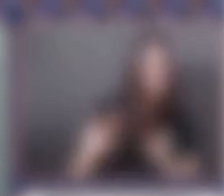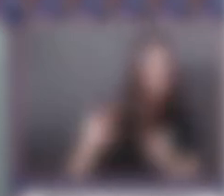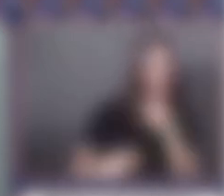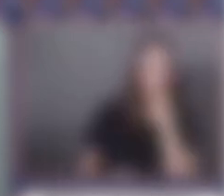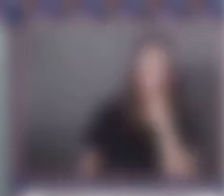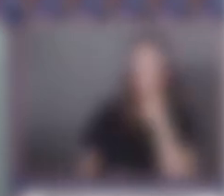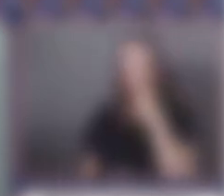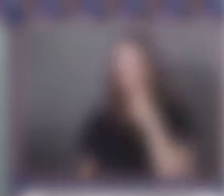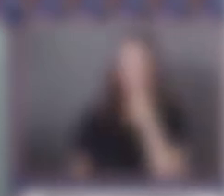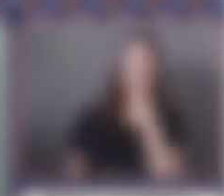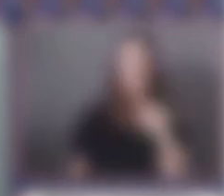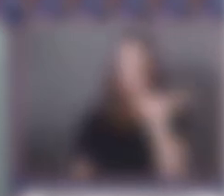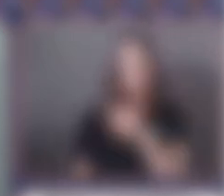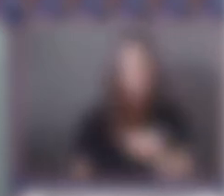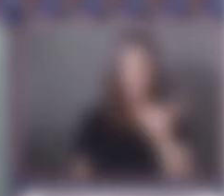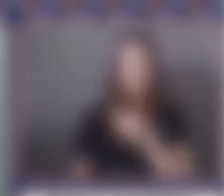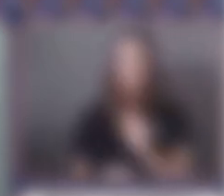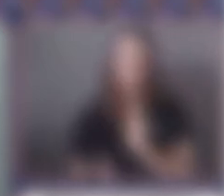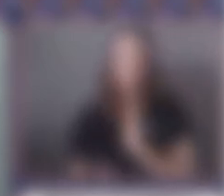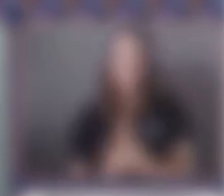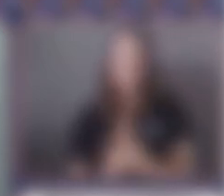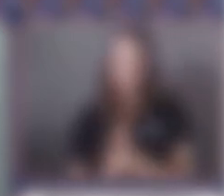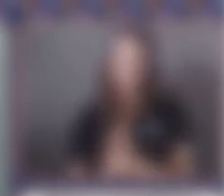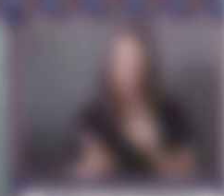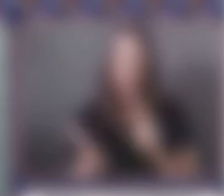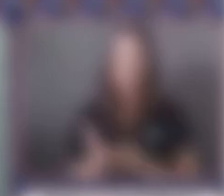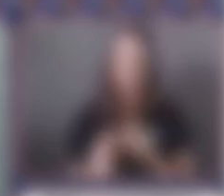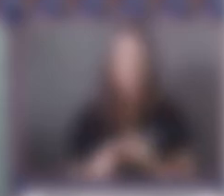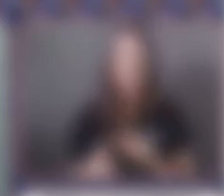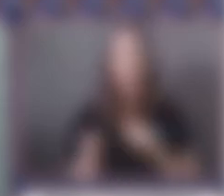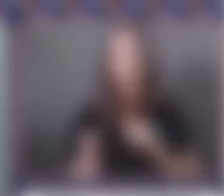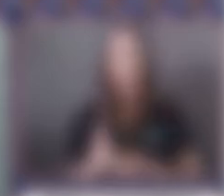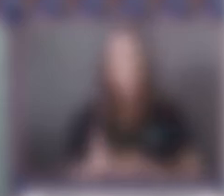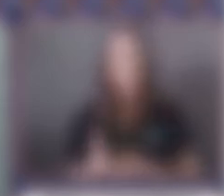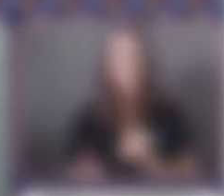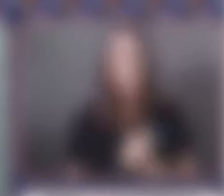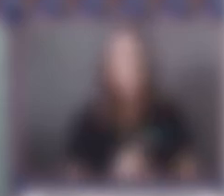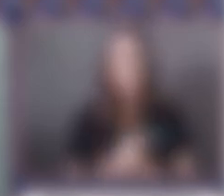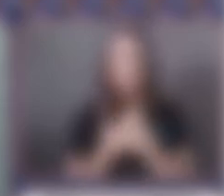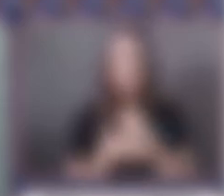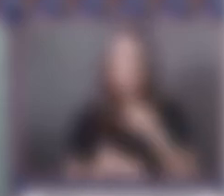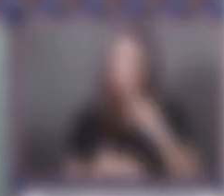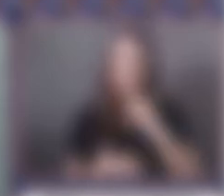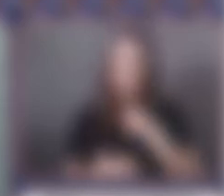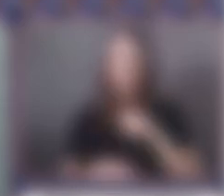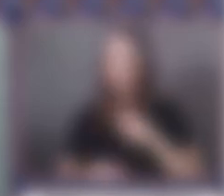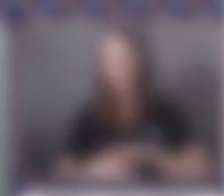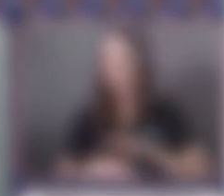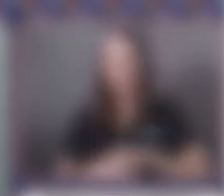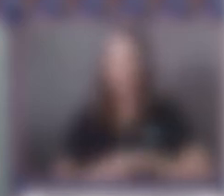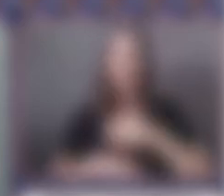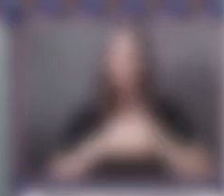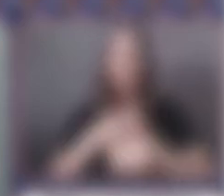developed over time with the disability community and states and territories as a priority.